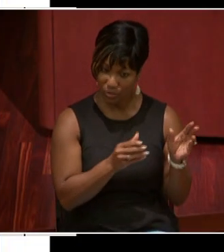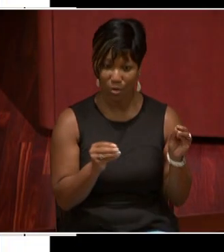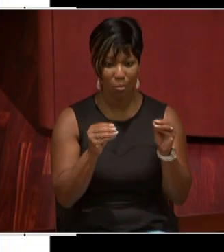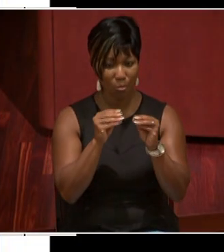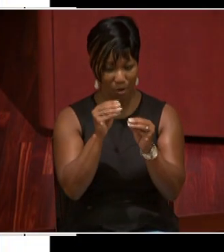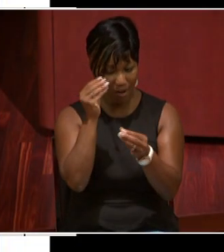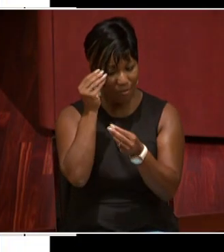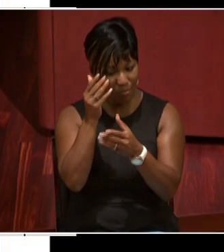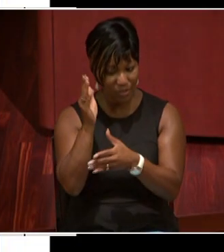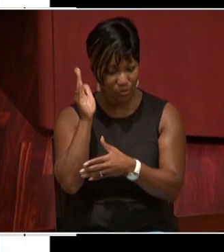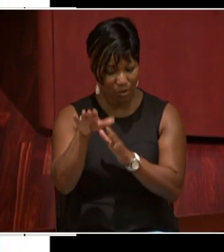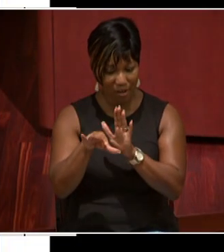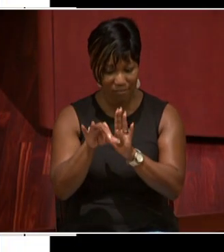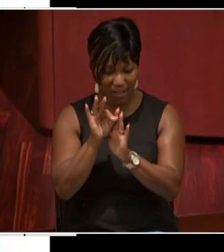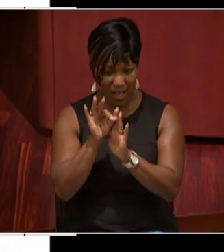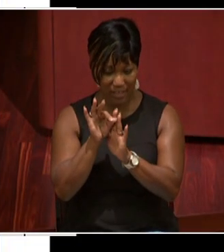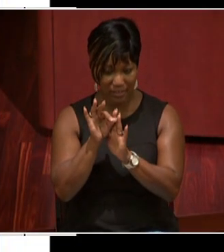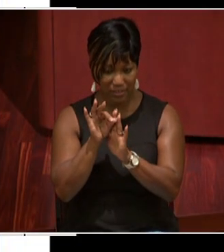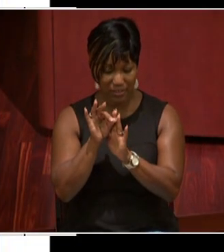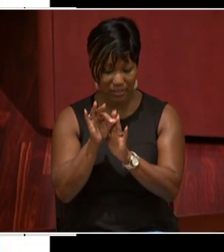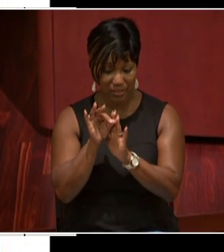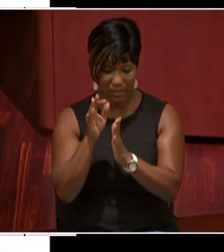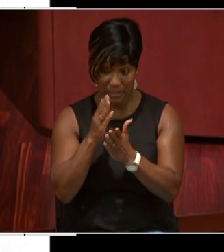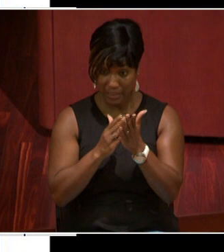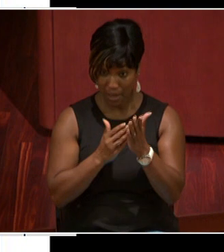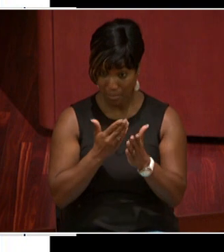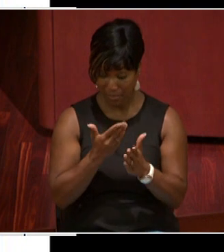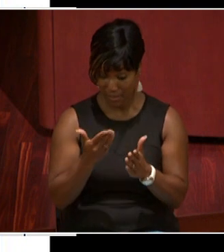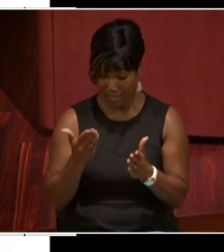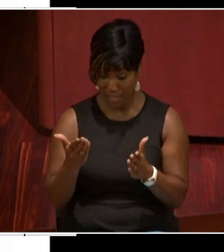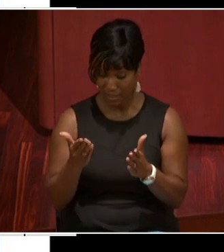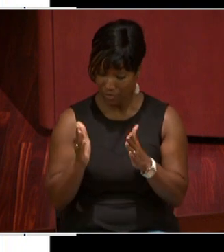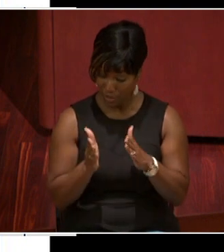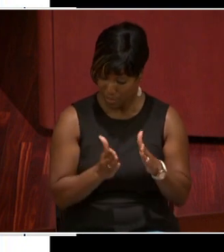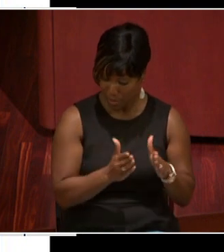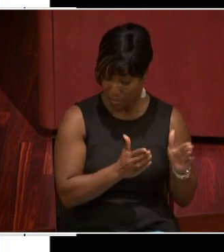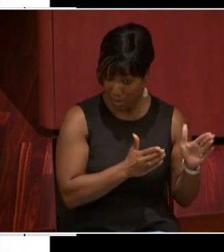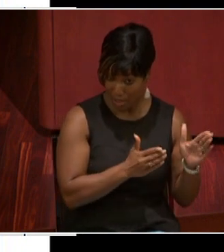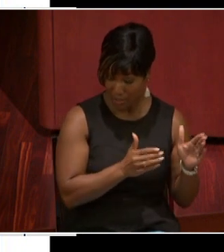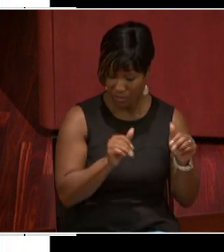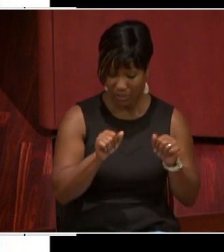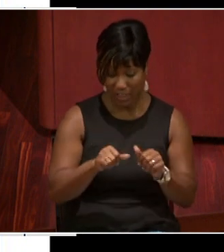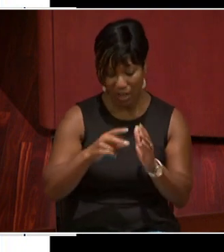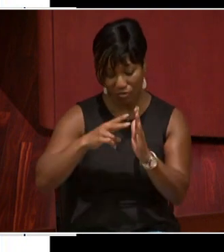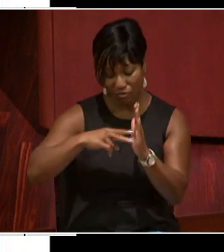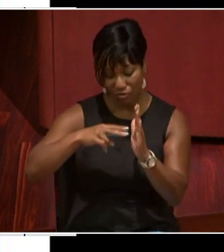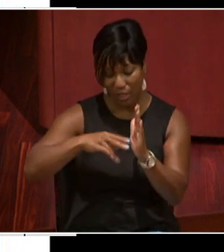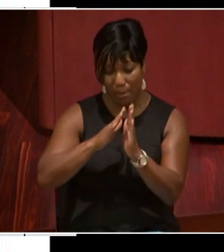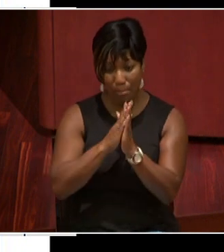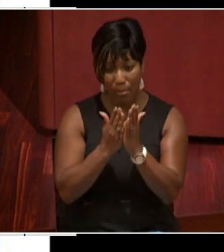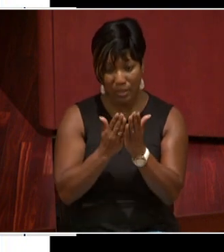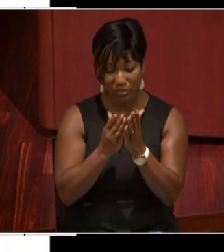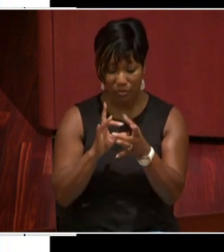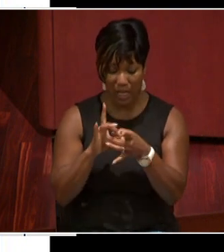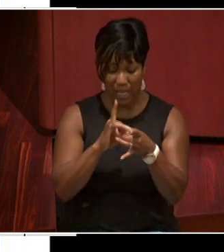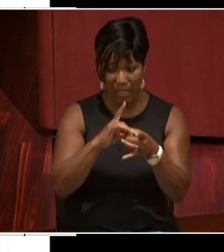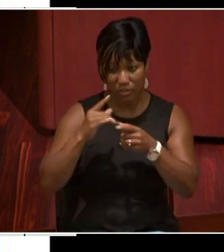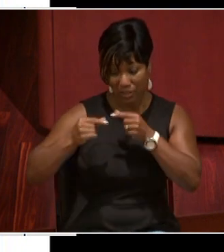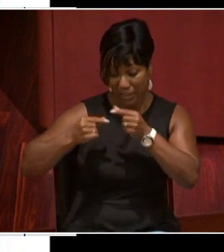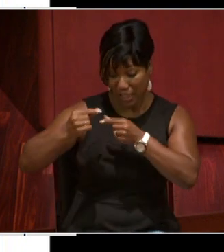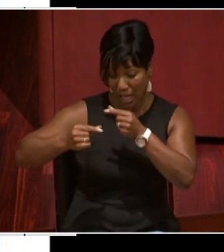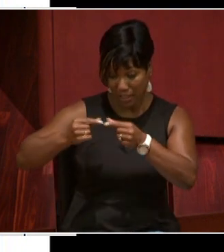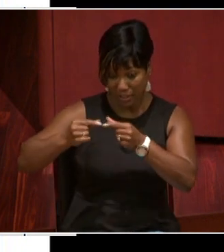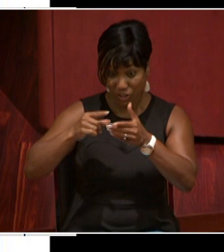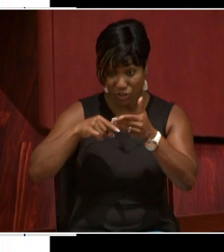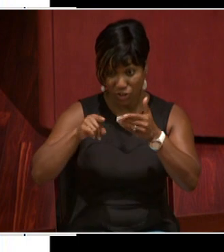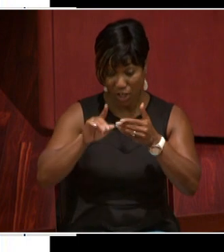you will find. So some things you can do to prepare include to read books about genealogy. You can check with your local librarian